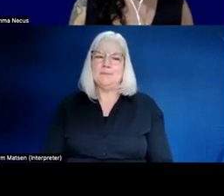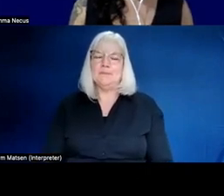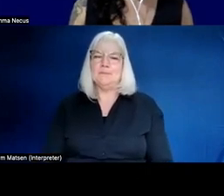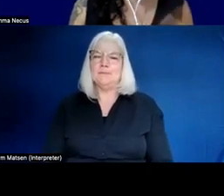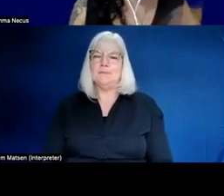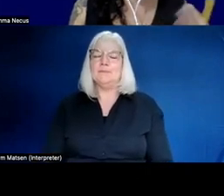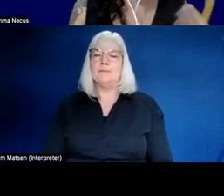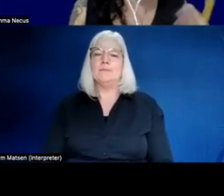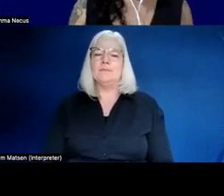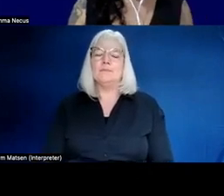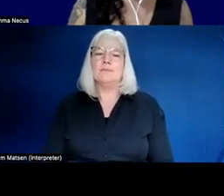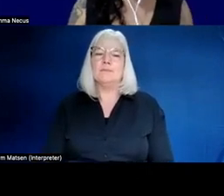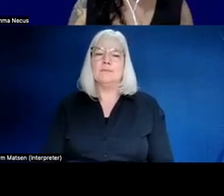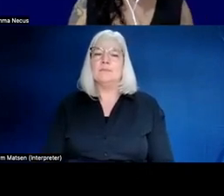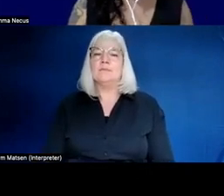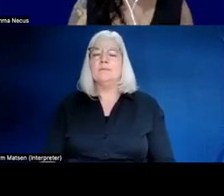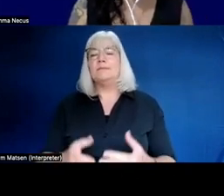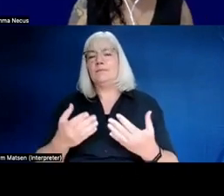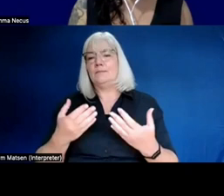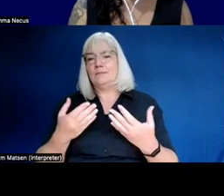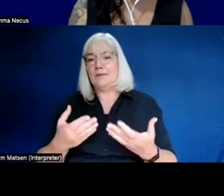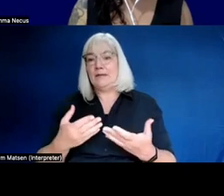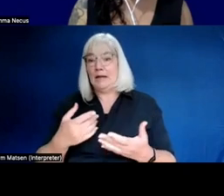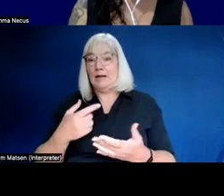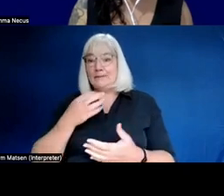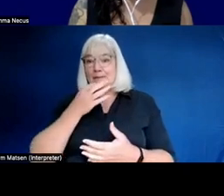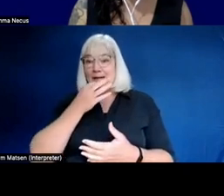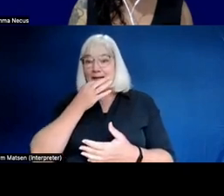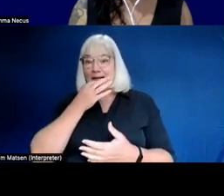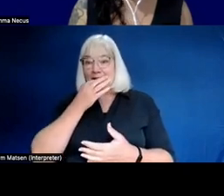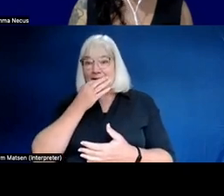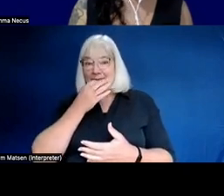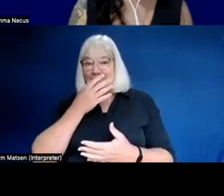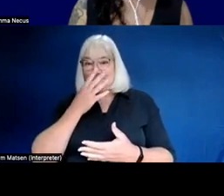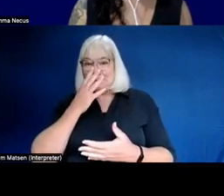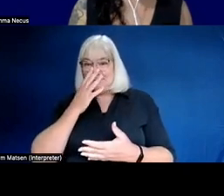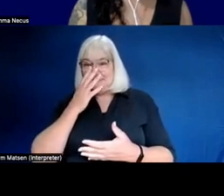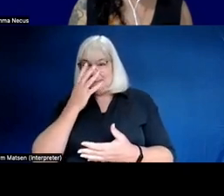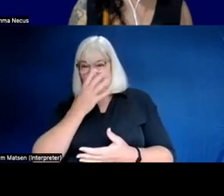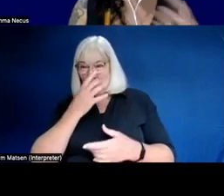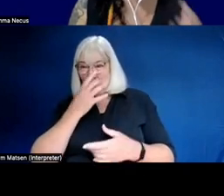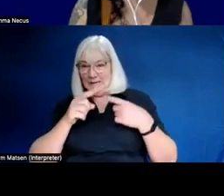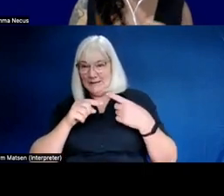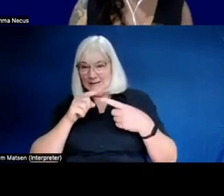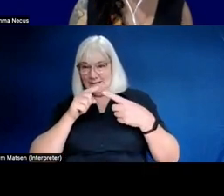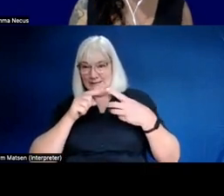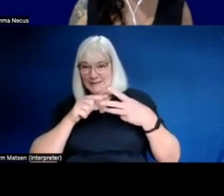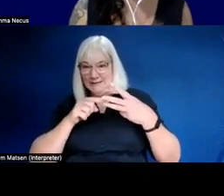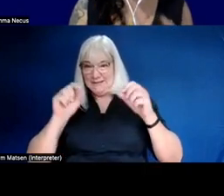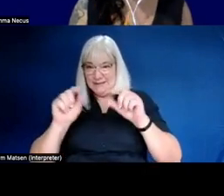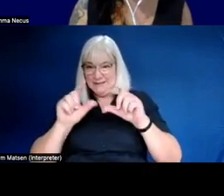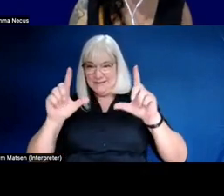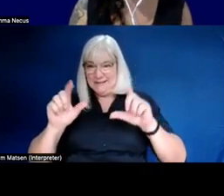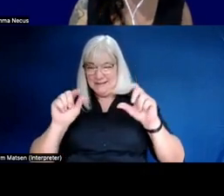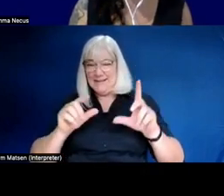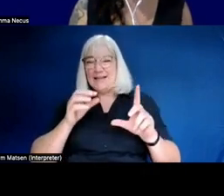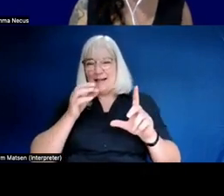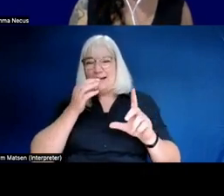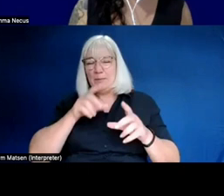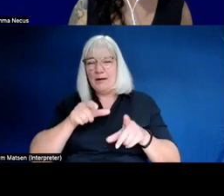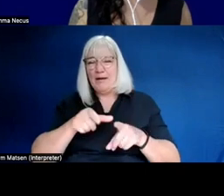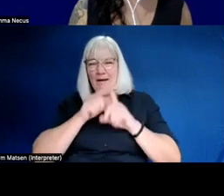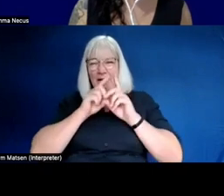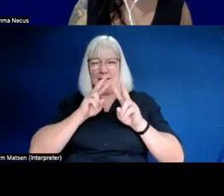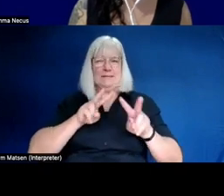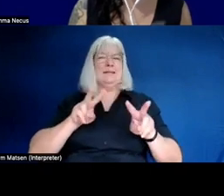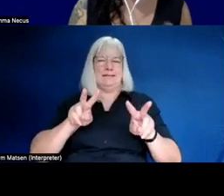So I apologise in advance for the next three slides. They're visually challenging, but I will describe them,